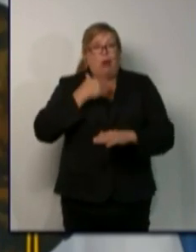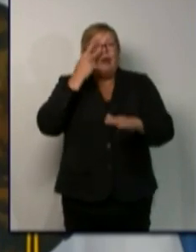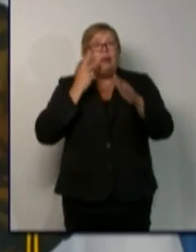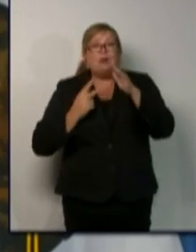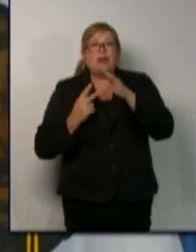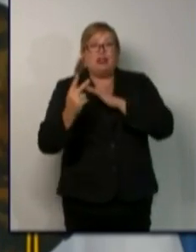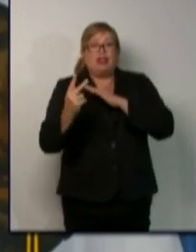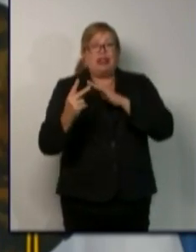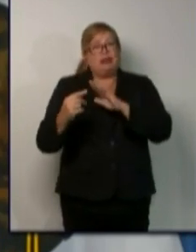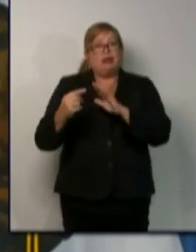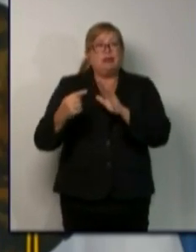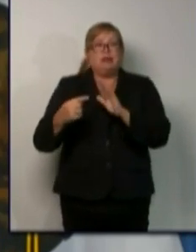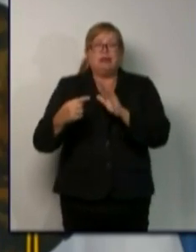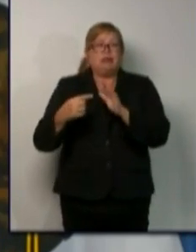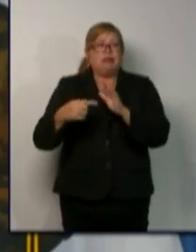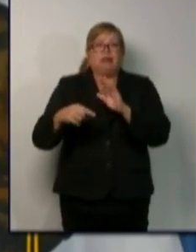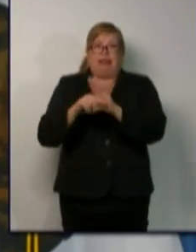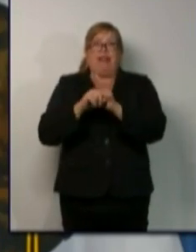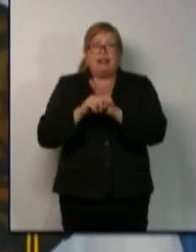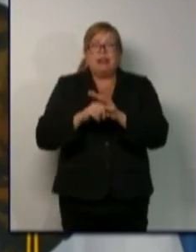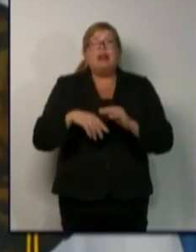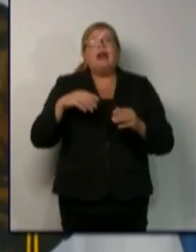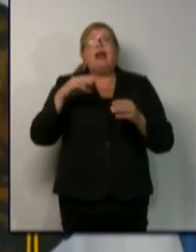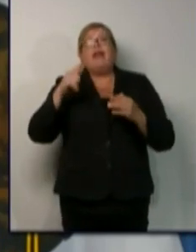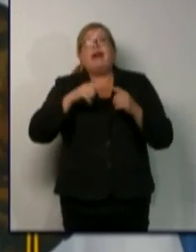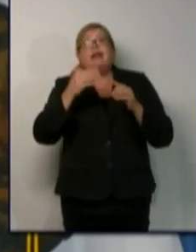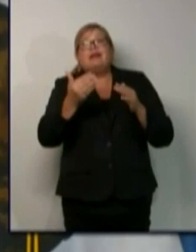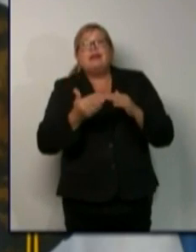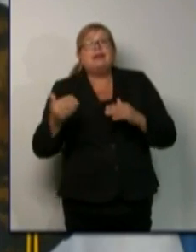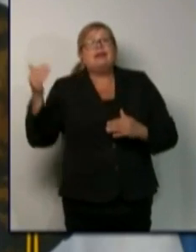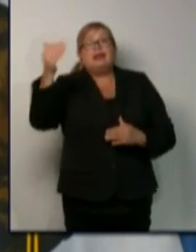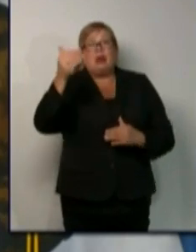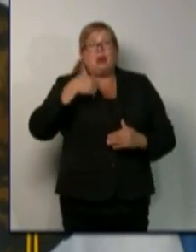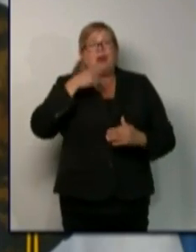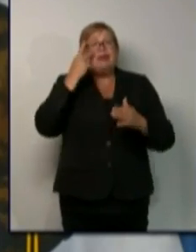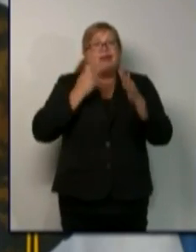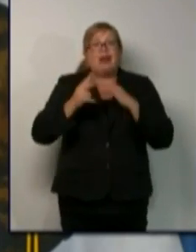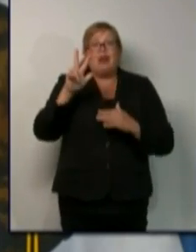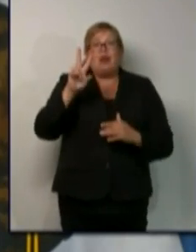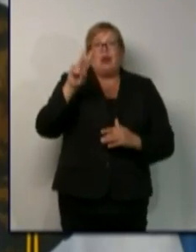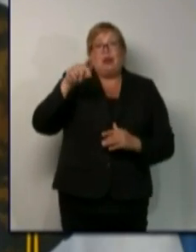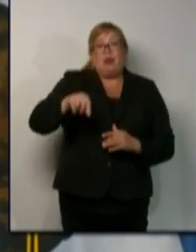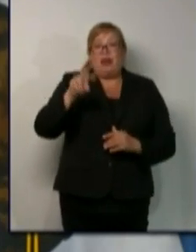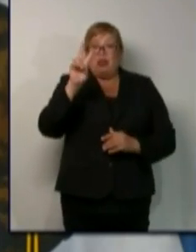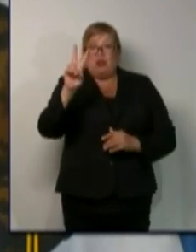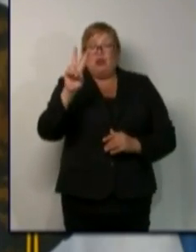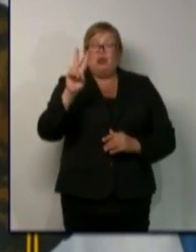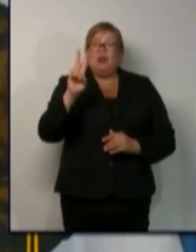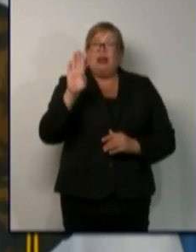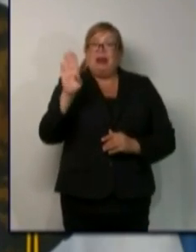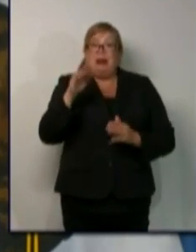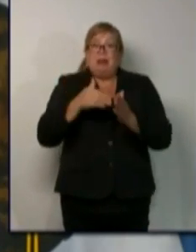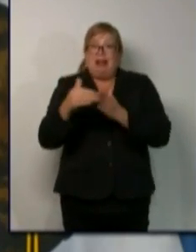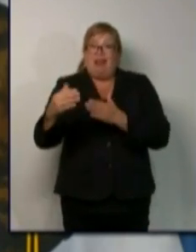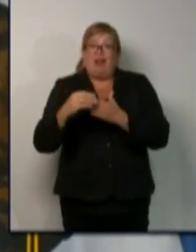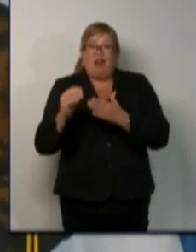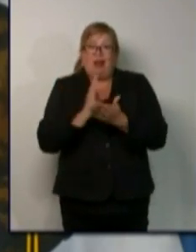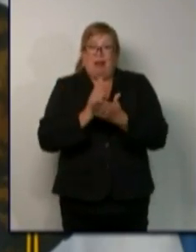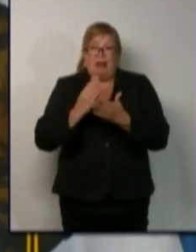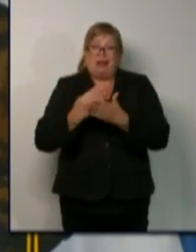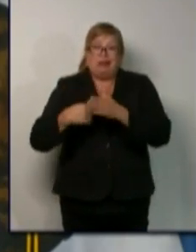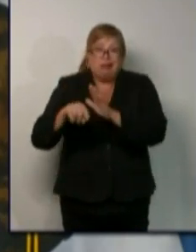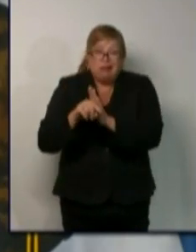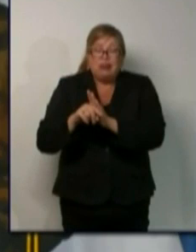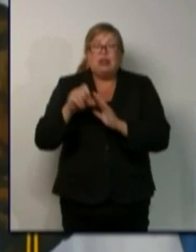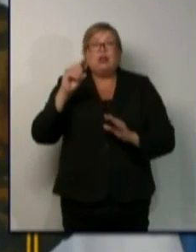projected deficit. And into the next fiscal year, we're projecting a $32.2 billion budget